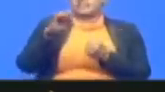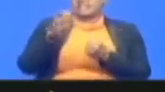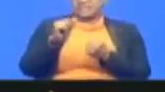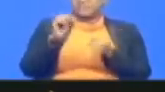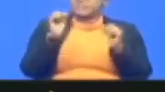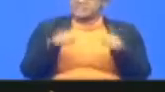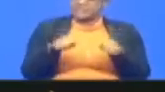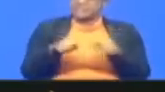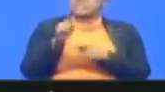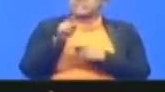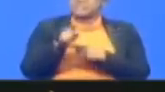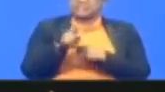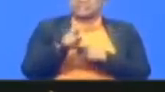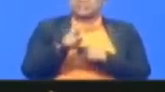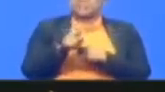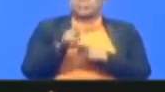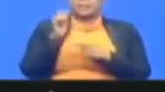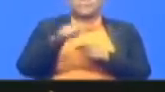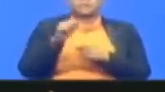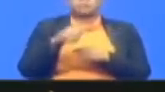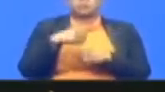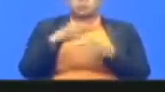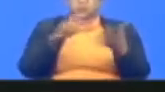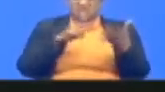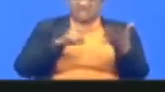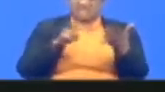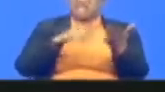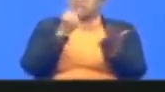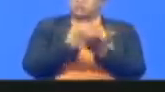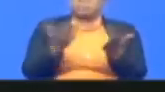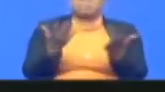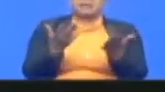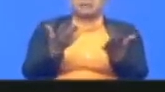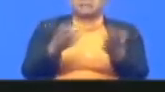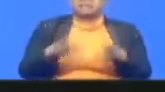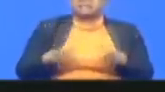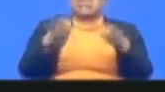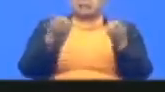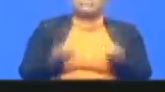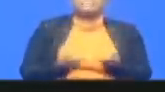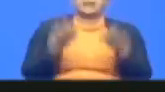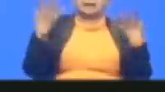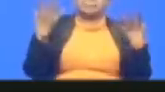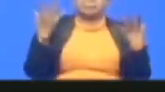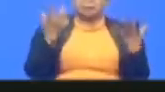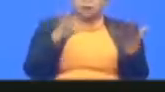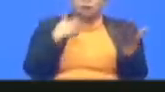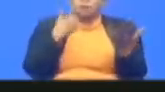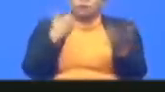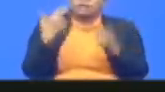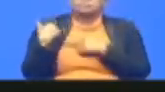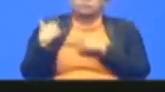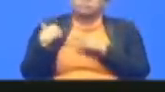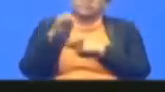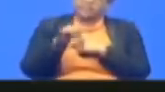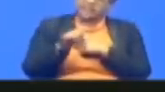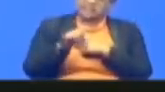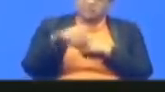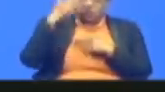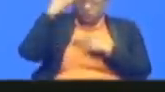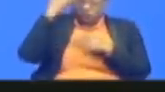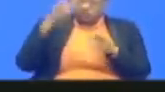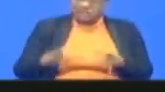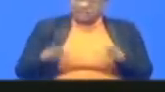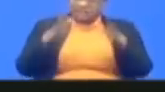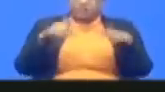this convenience, you read in the newspapers from time to time, a cylinder has exploded. Who do you hold responsible for that? Do you know where that cylinder